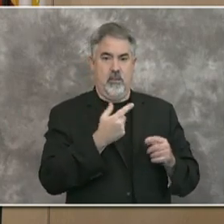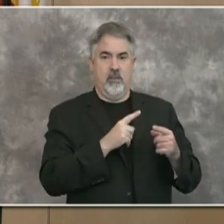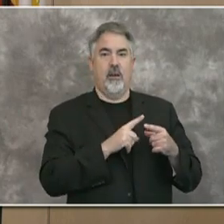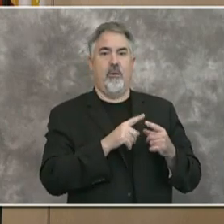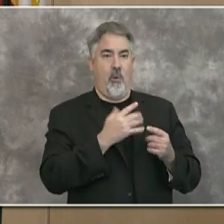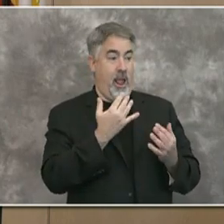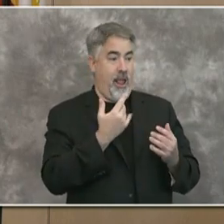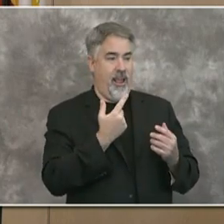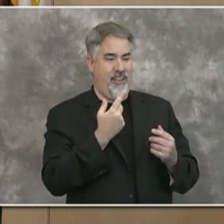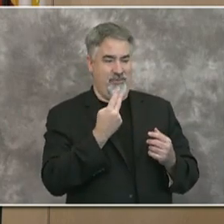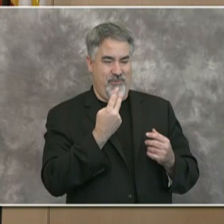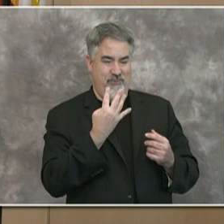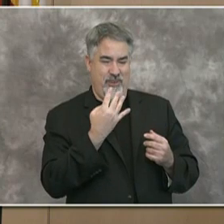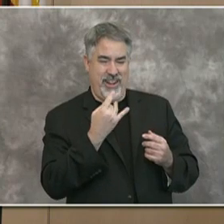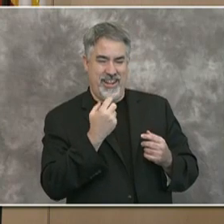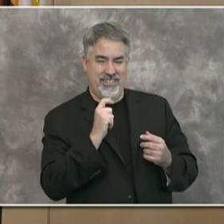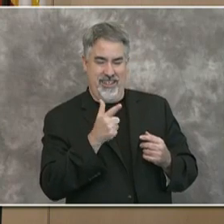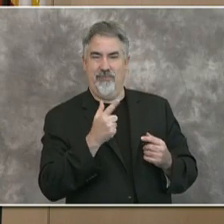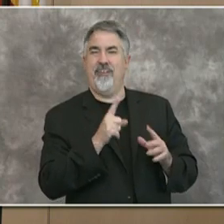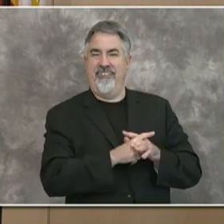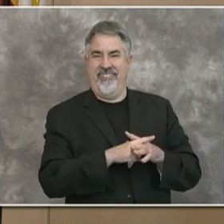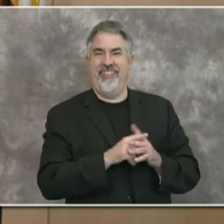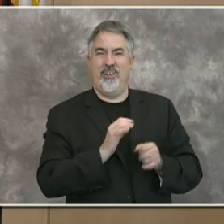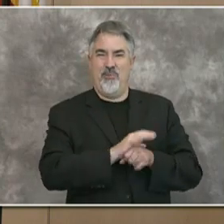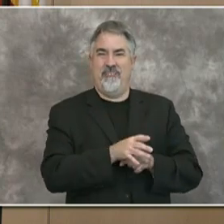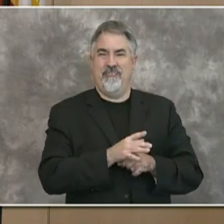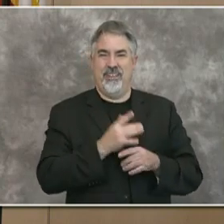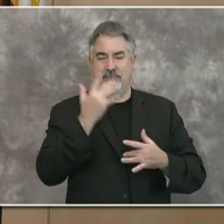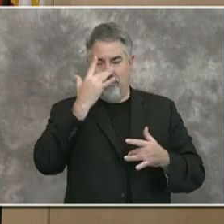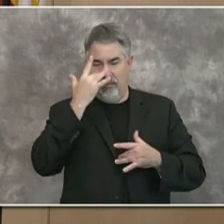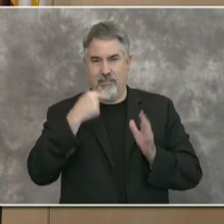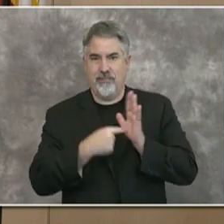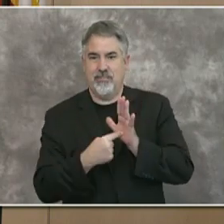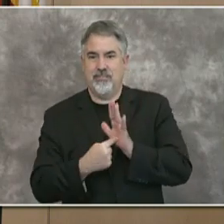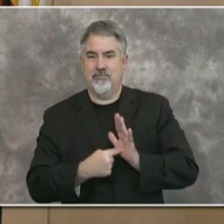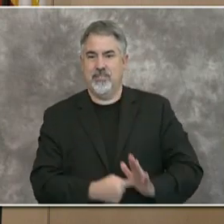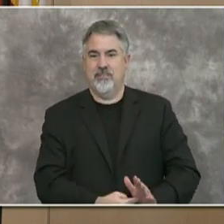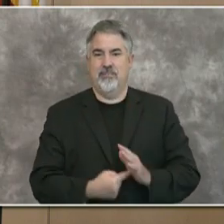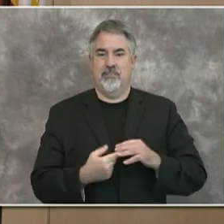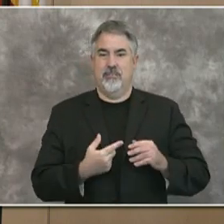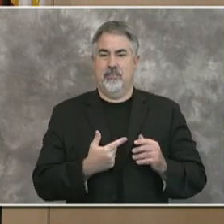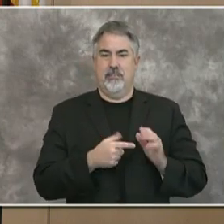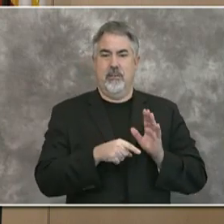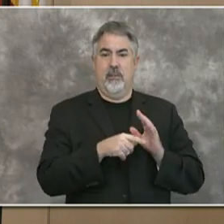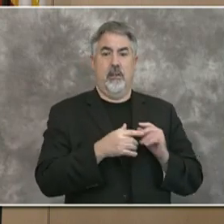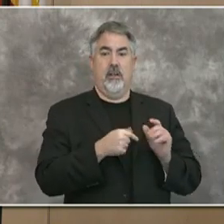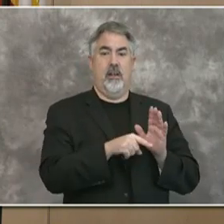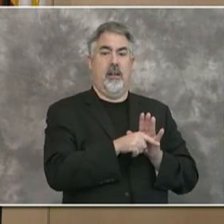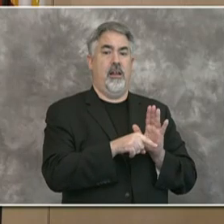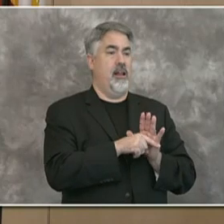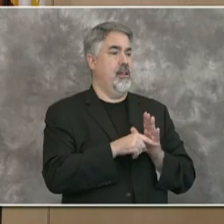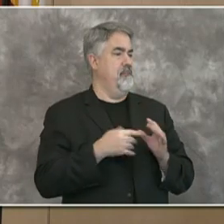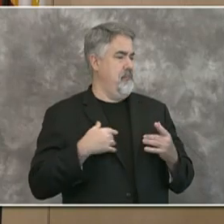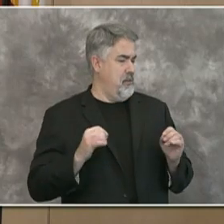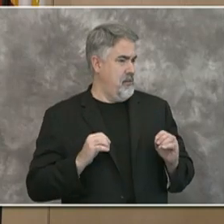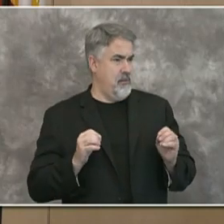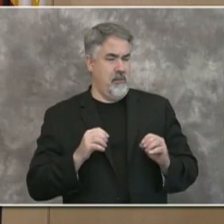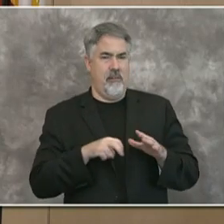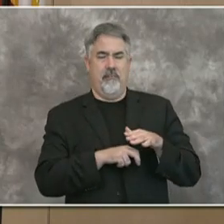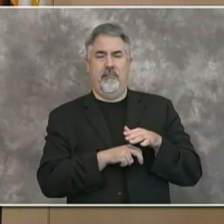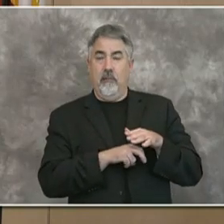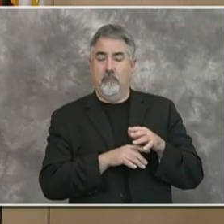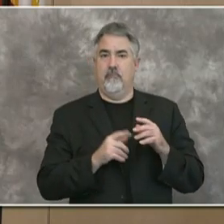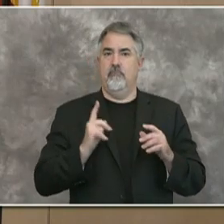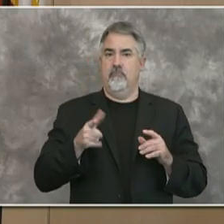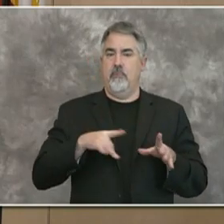any given day, you could be negative, but in the next 24 hours or the next 2 days or 3 days, you could be